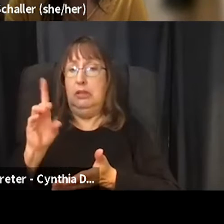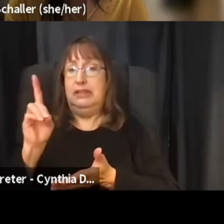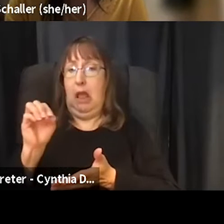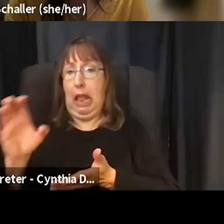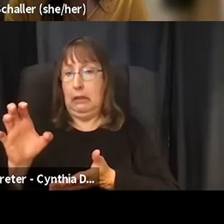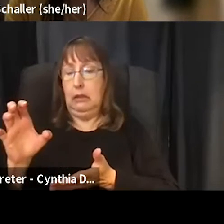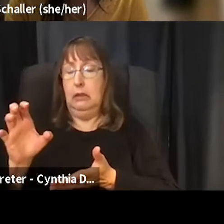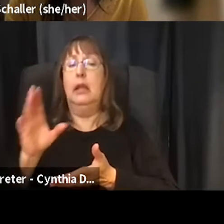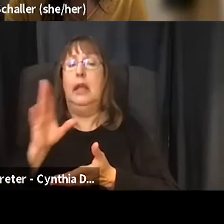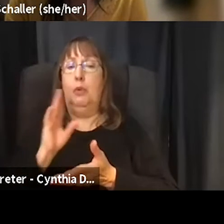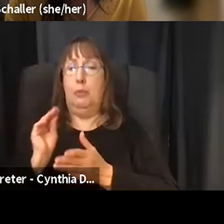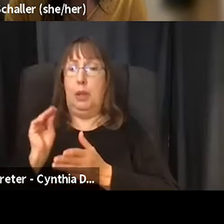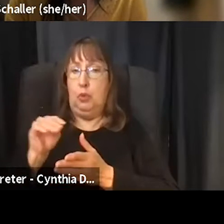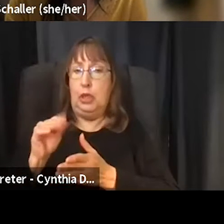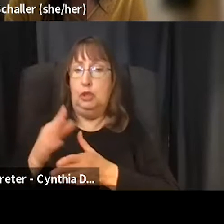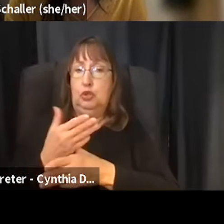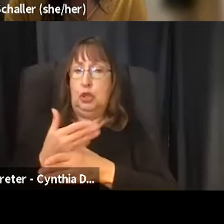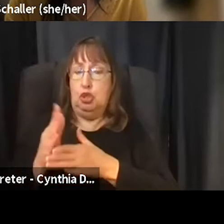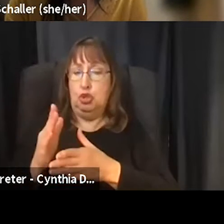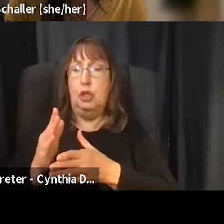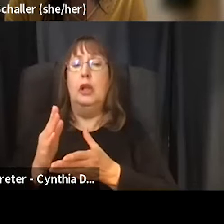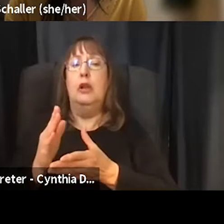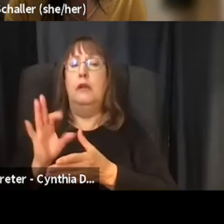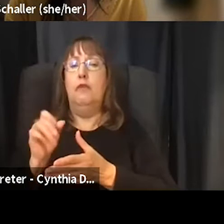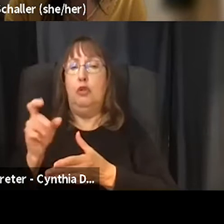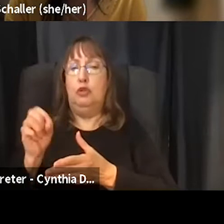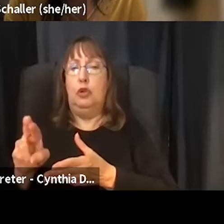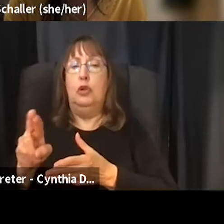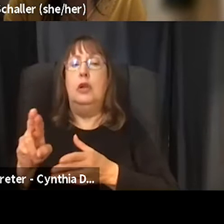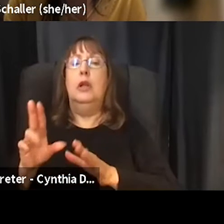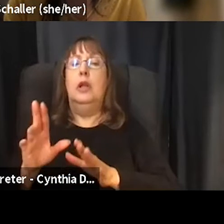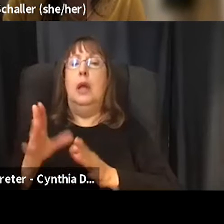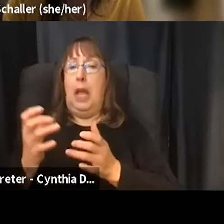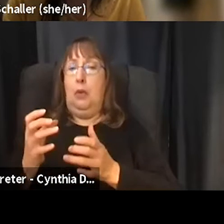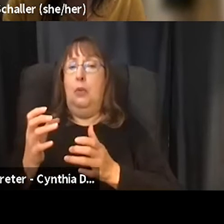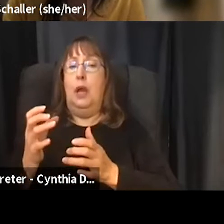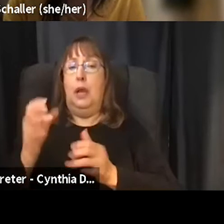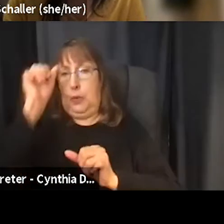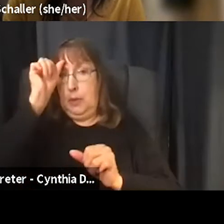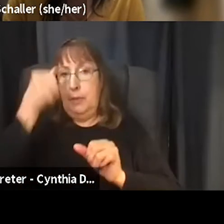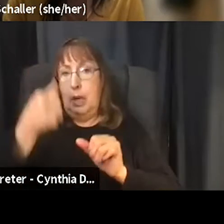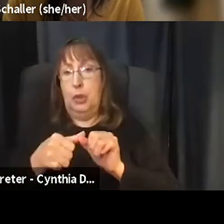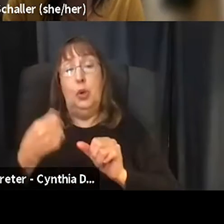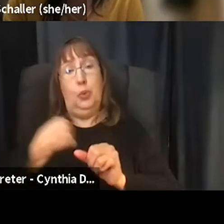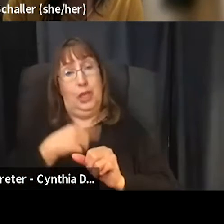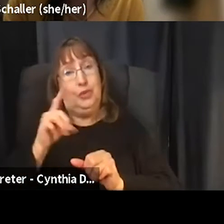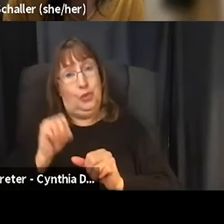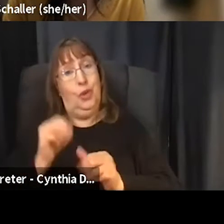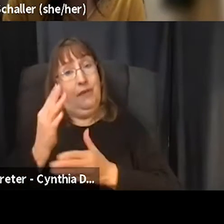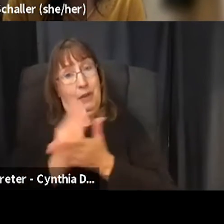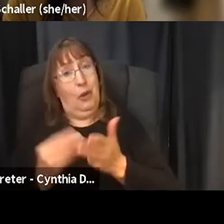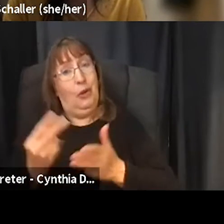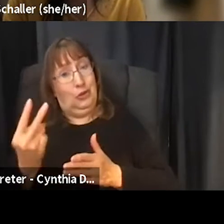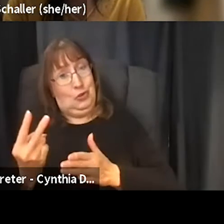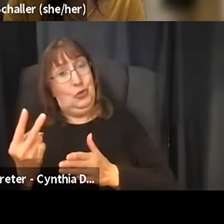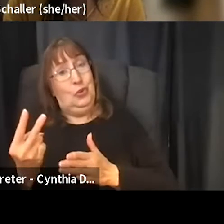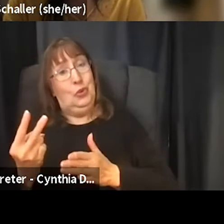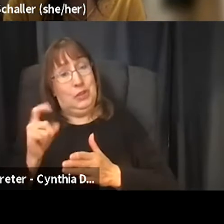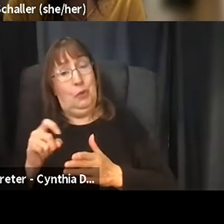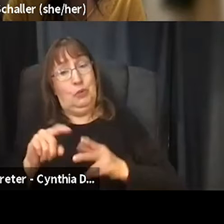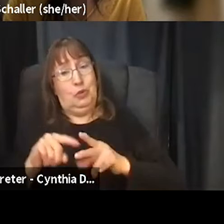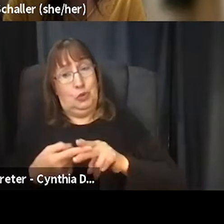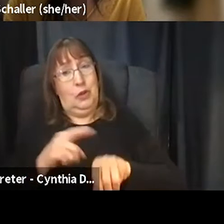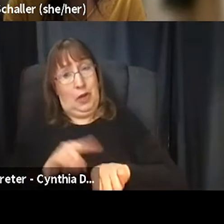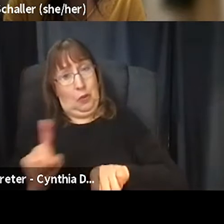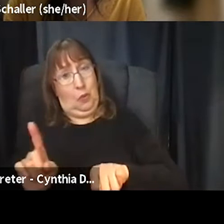folder that everyone has access to. But I want to be mindful that we do have a part 2 of the session, which is scheduled to start at 1. And